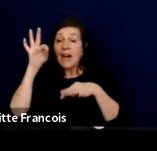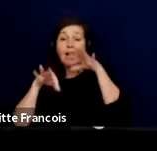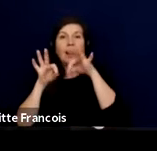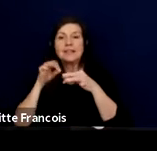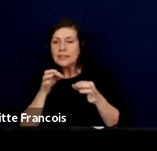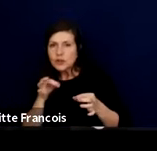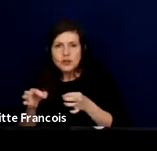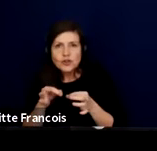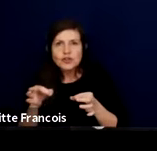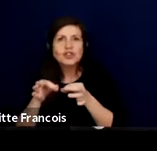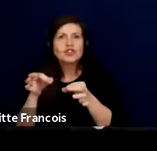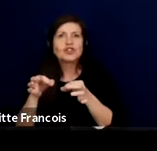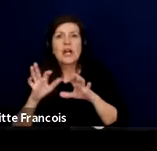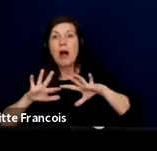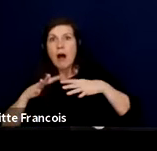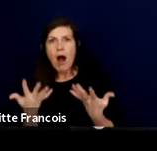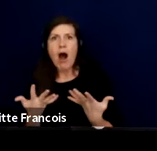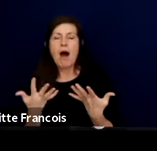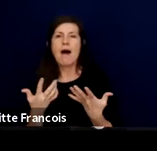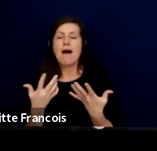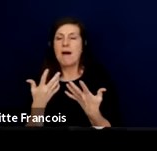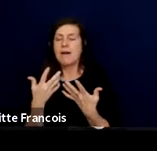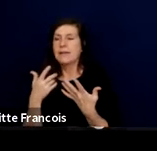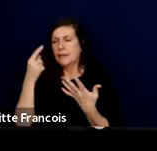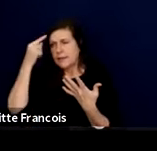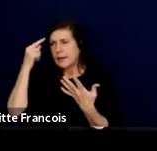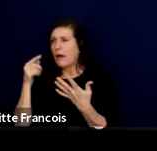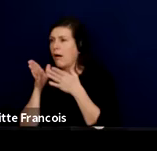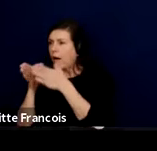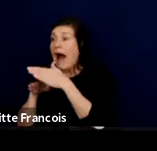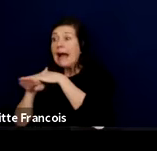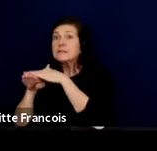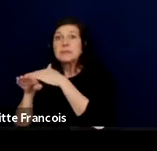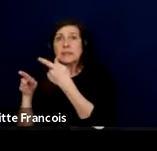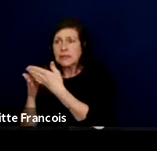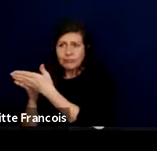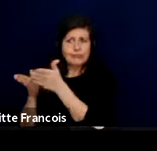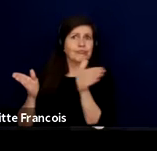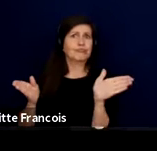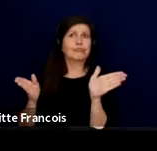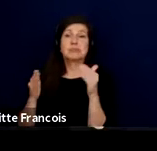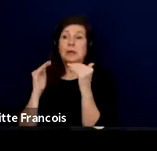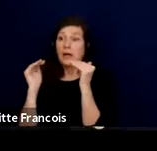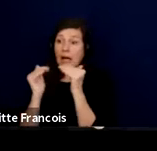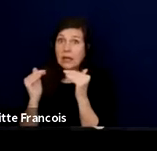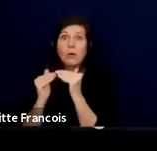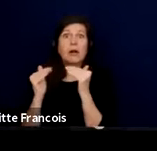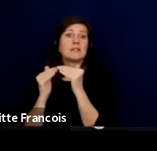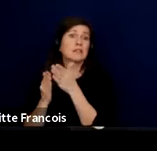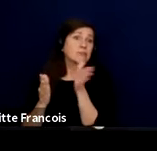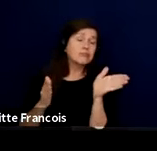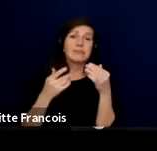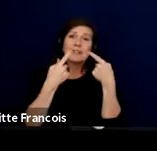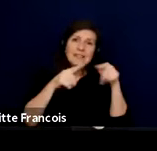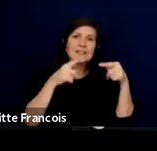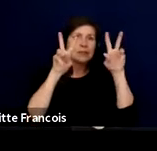that could be borrowed from other disciplinaries also, not only accessibility, but like equality in other senses, and try